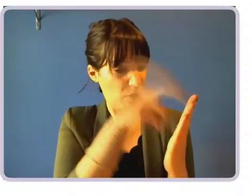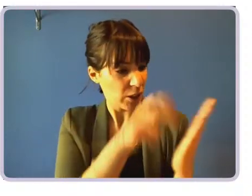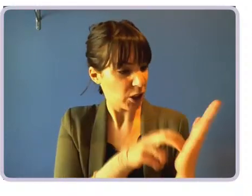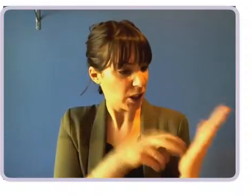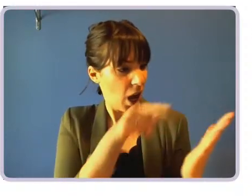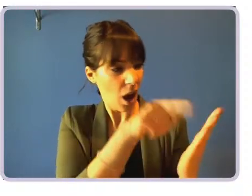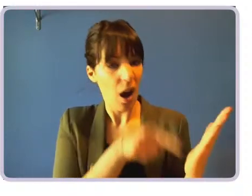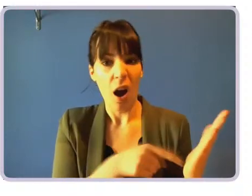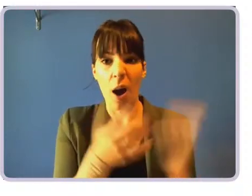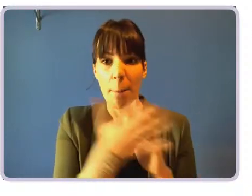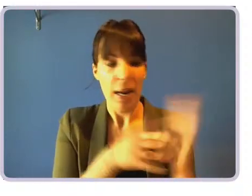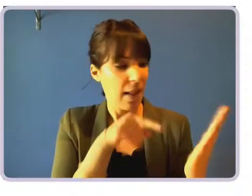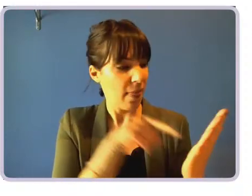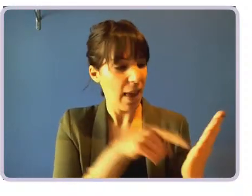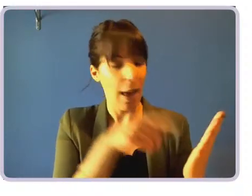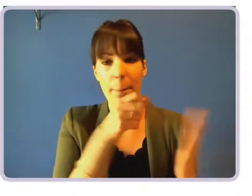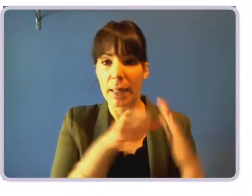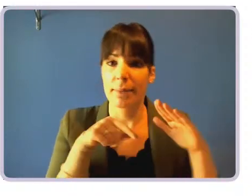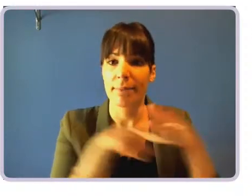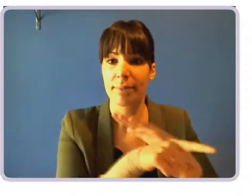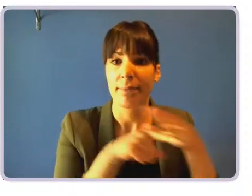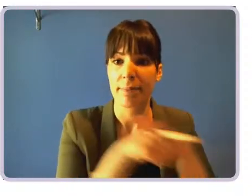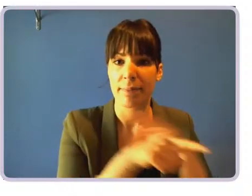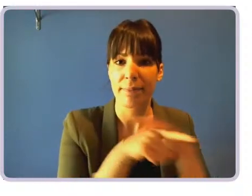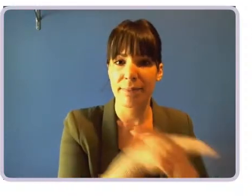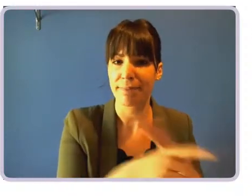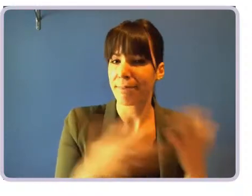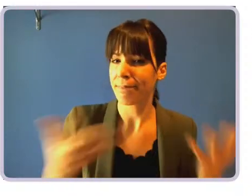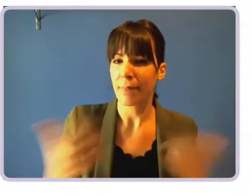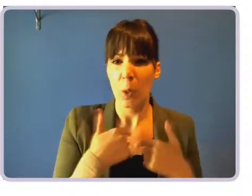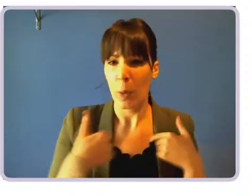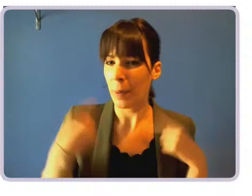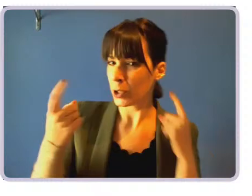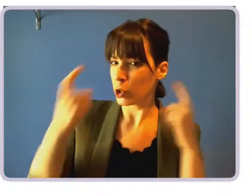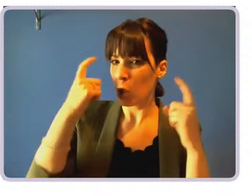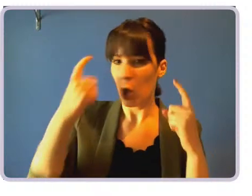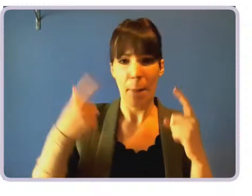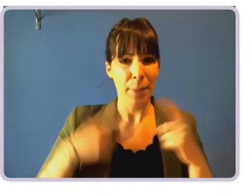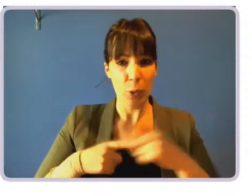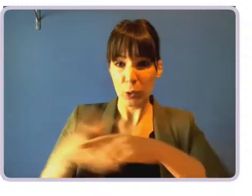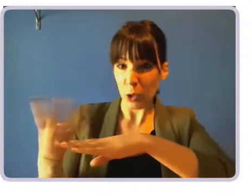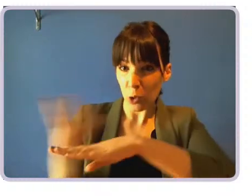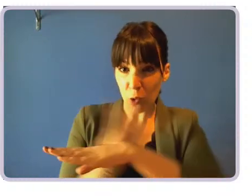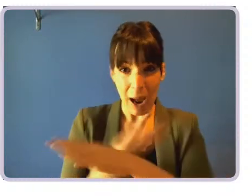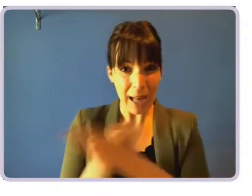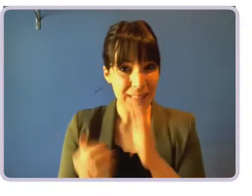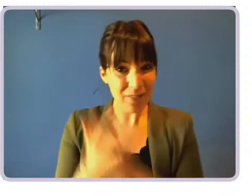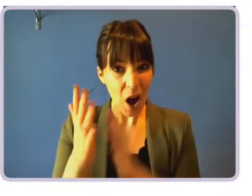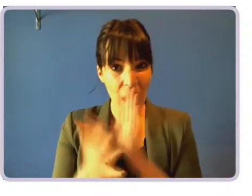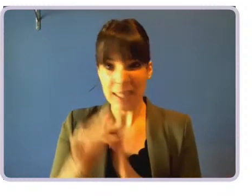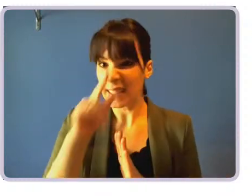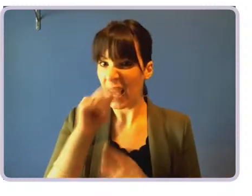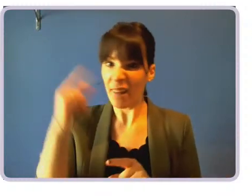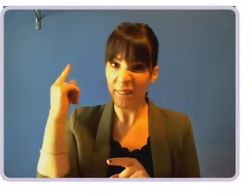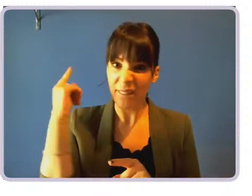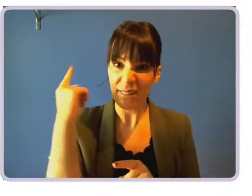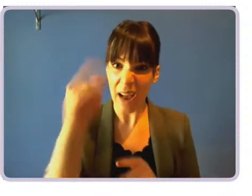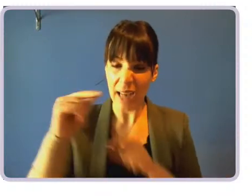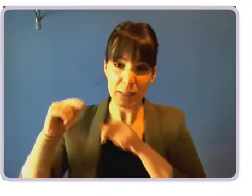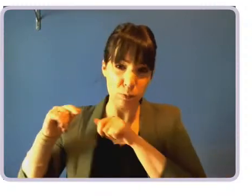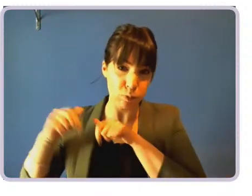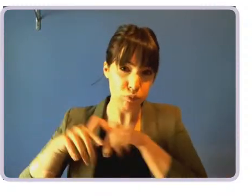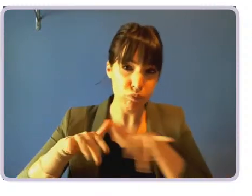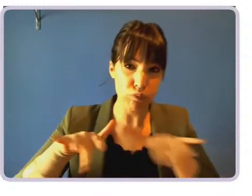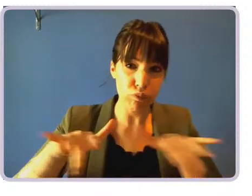We are concerned as fast-running grass fires and bushfires don't usually allow for evacuation. And this extended to